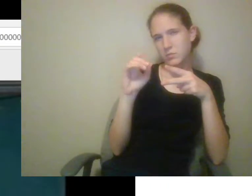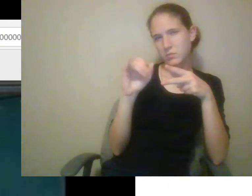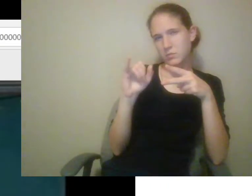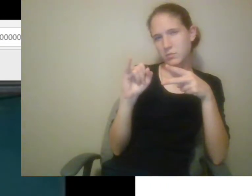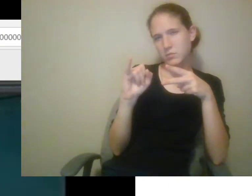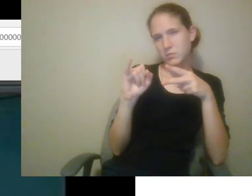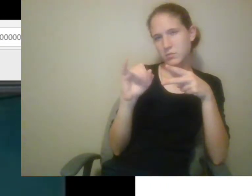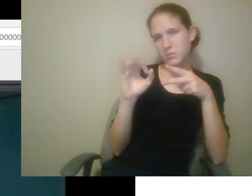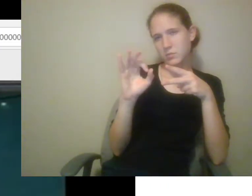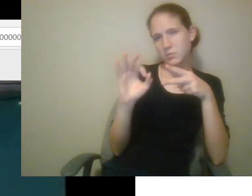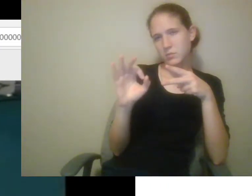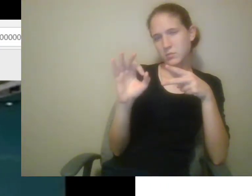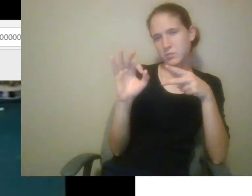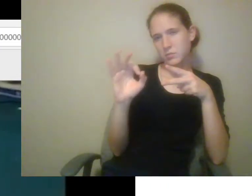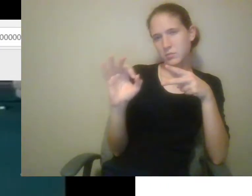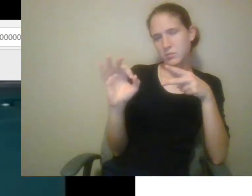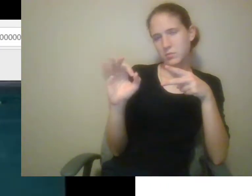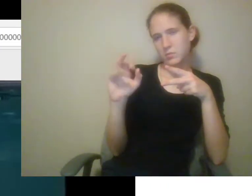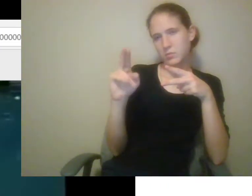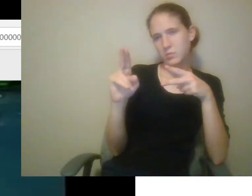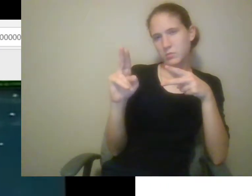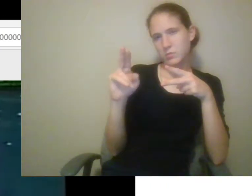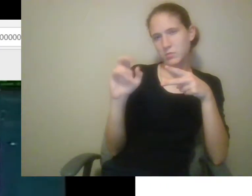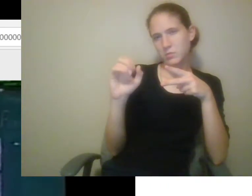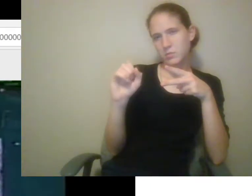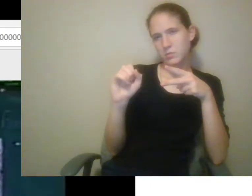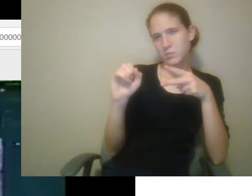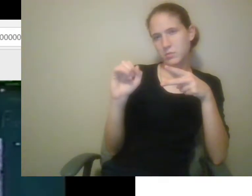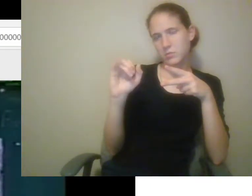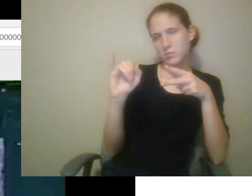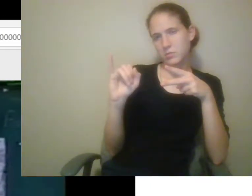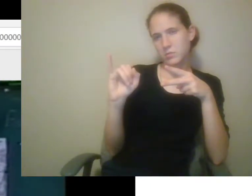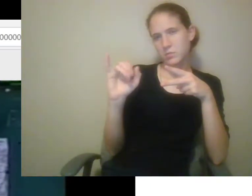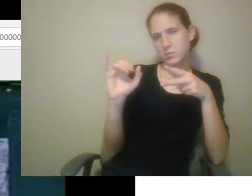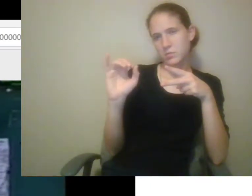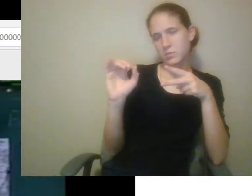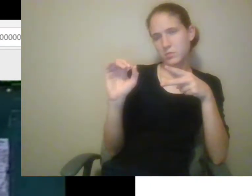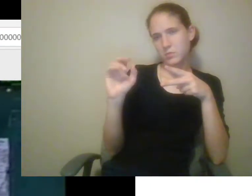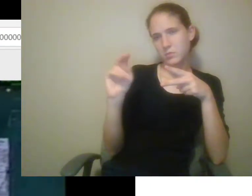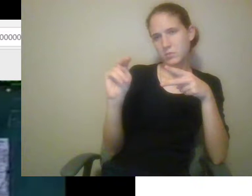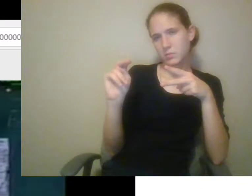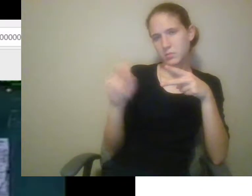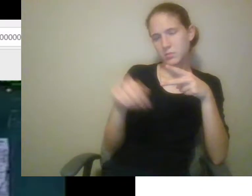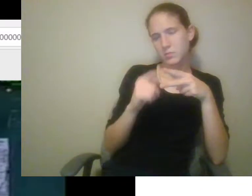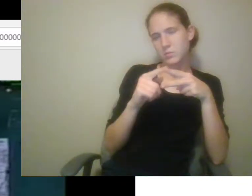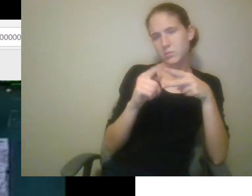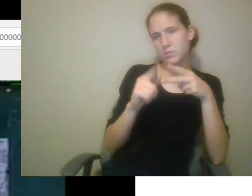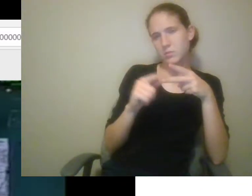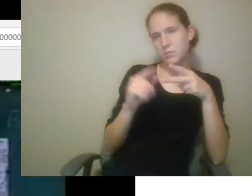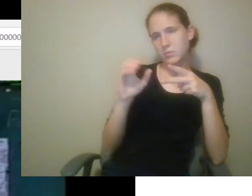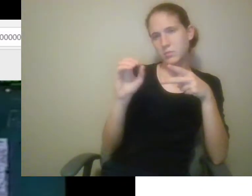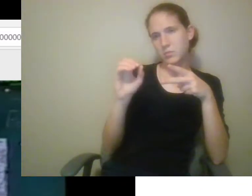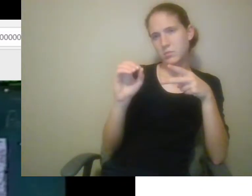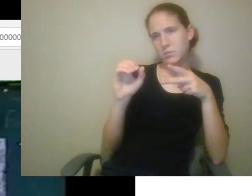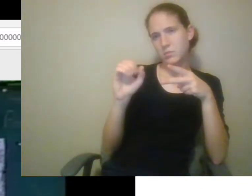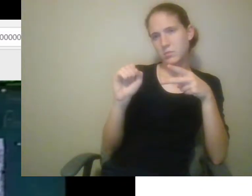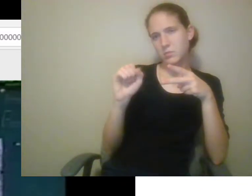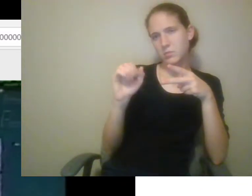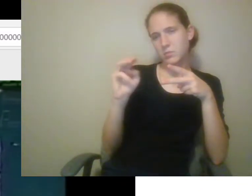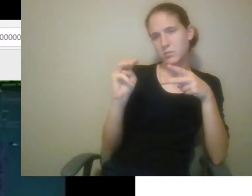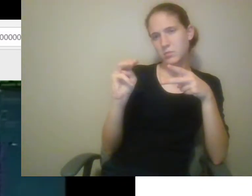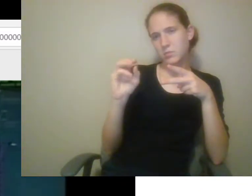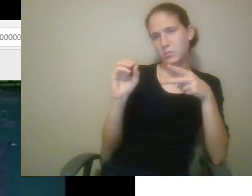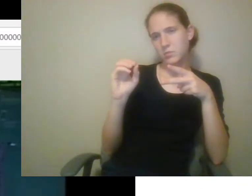All right. And diffusion and osmosis are natural ways of